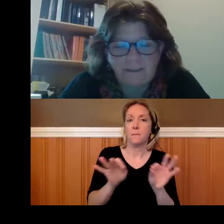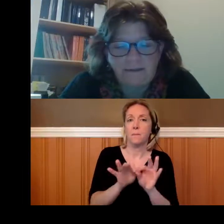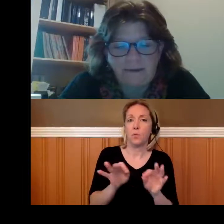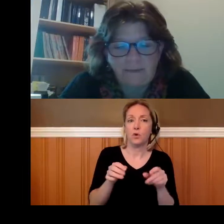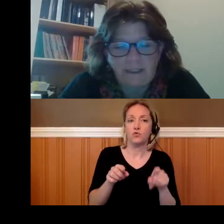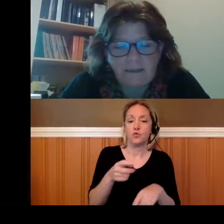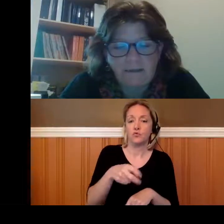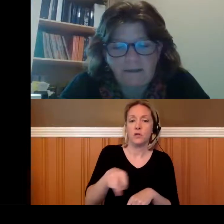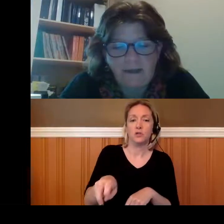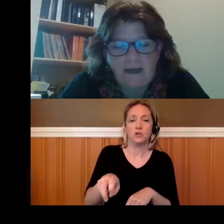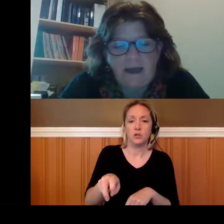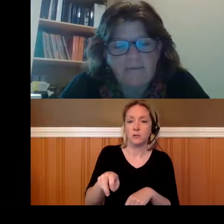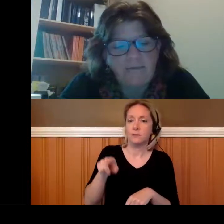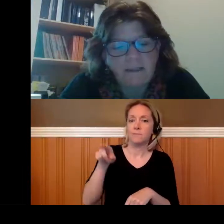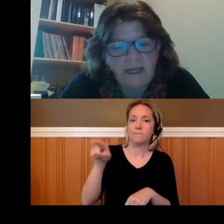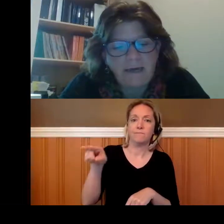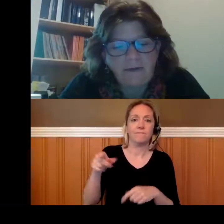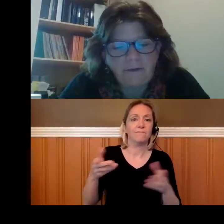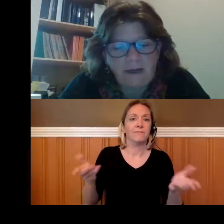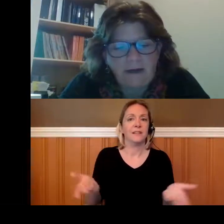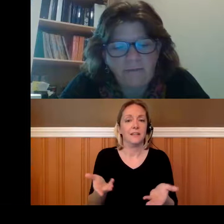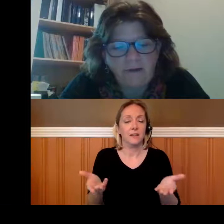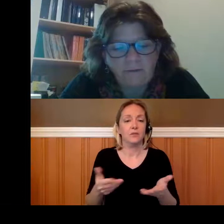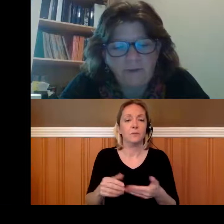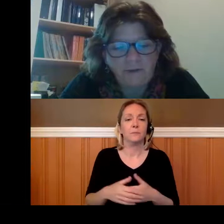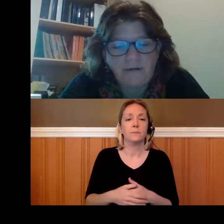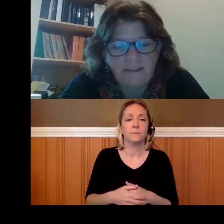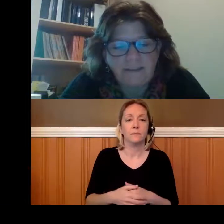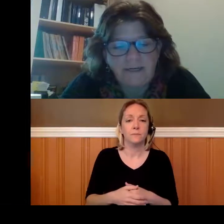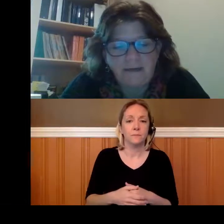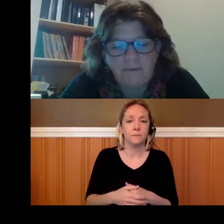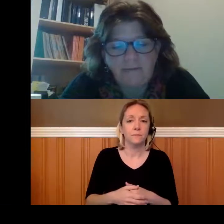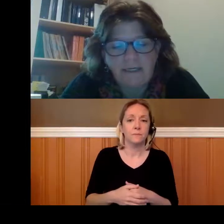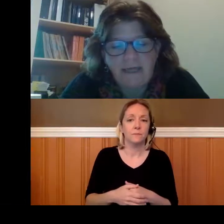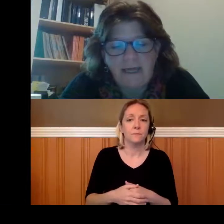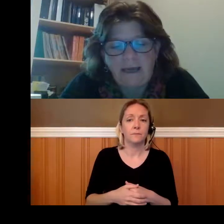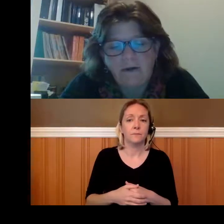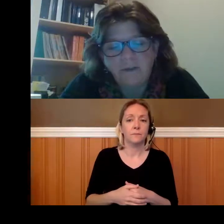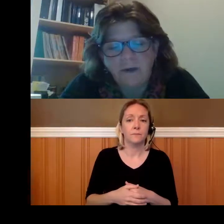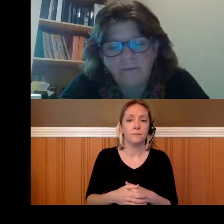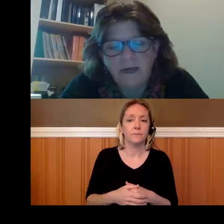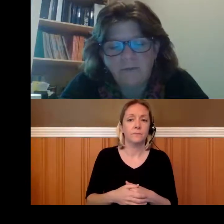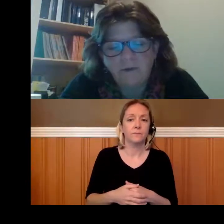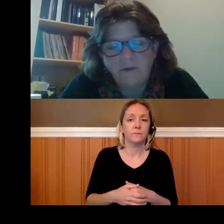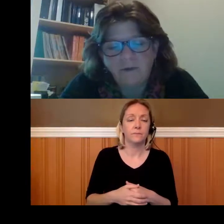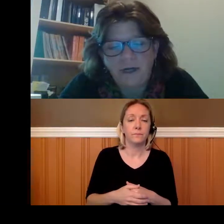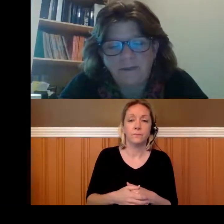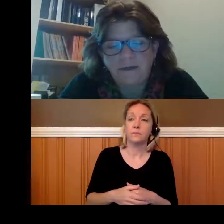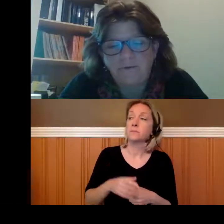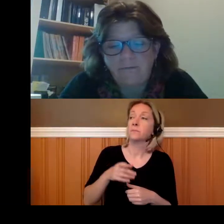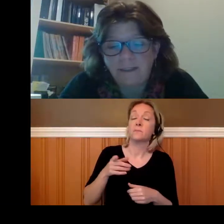that meeting. And attending that IEP, when your child attends that IEP, can also help to kind of build your child's